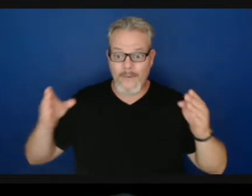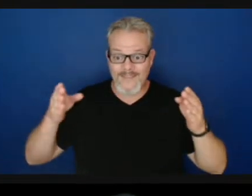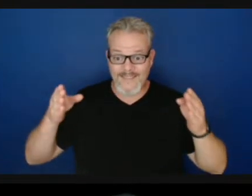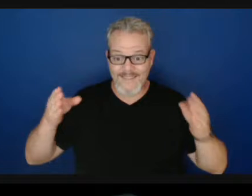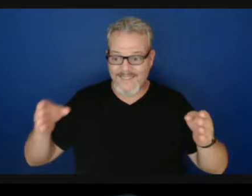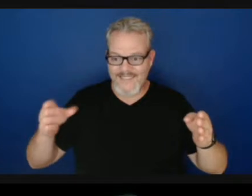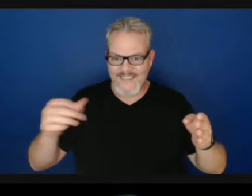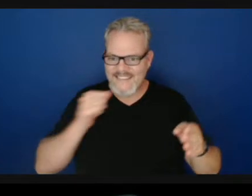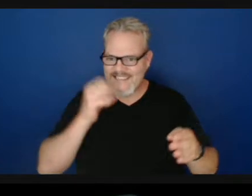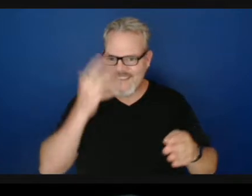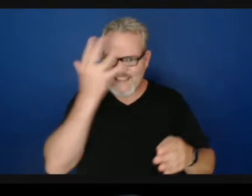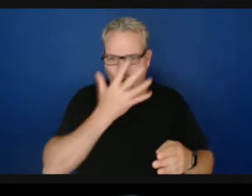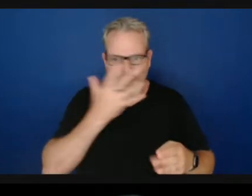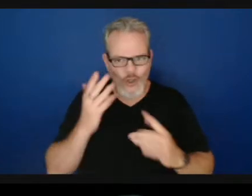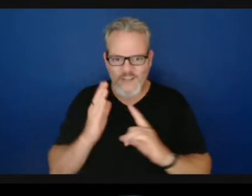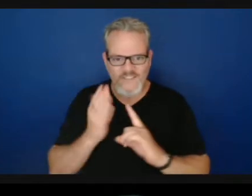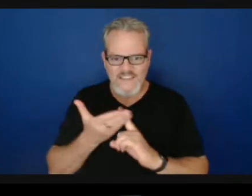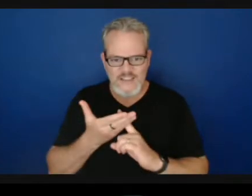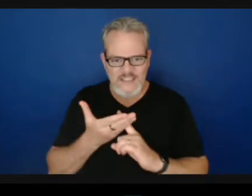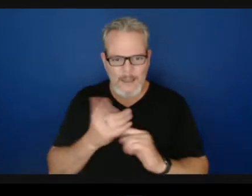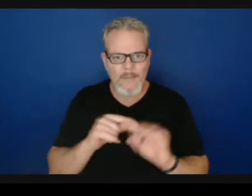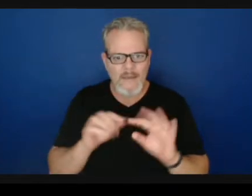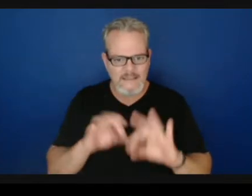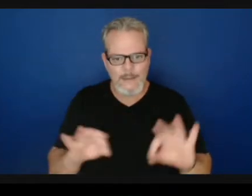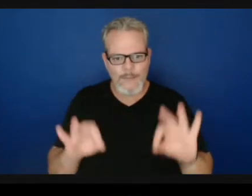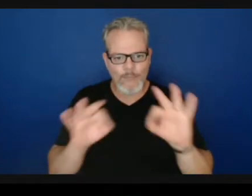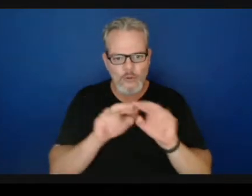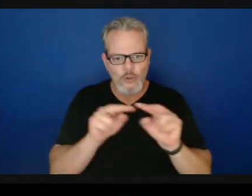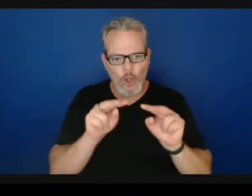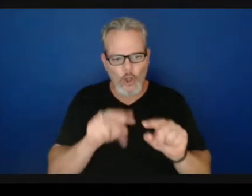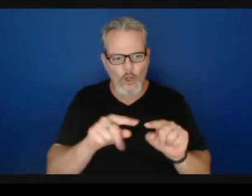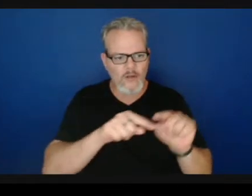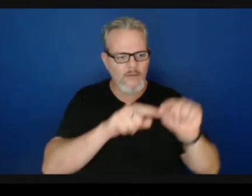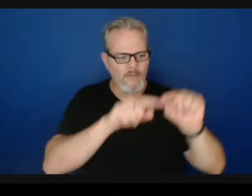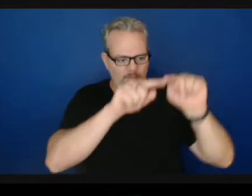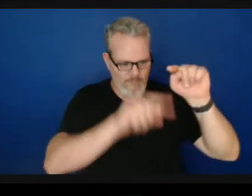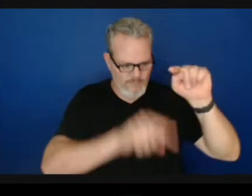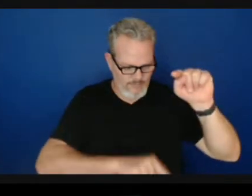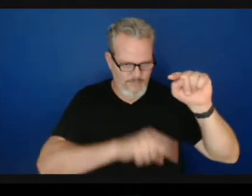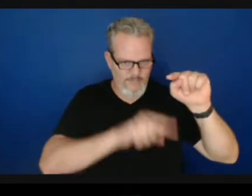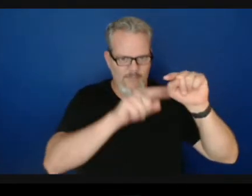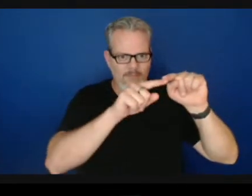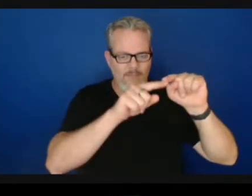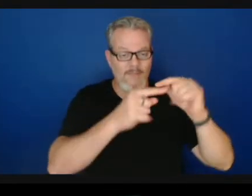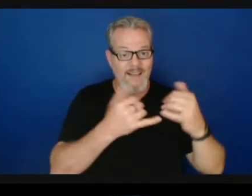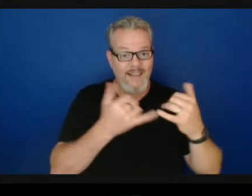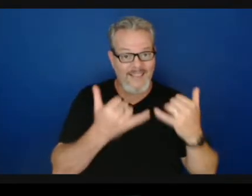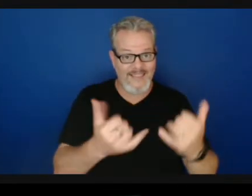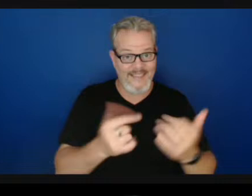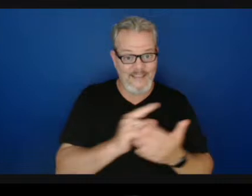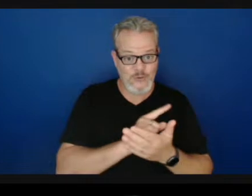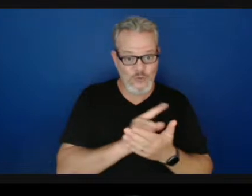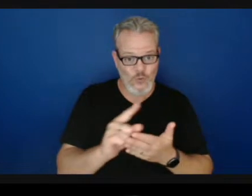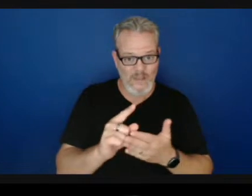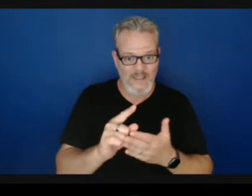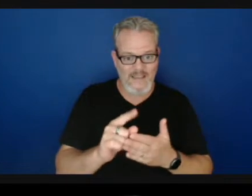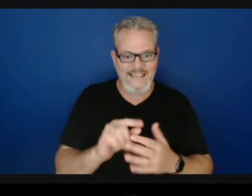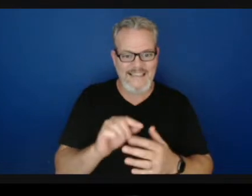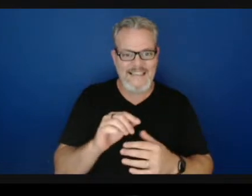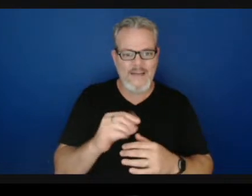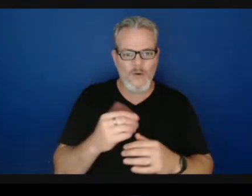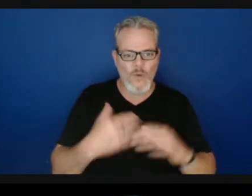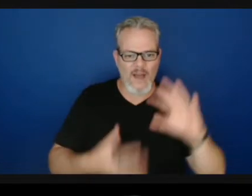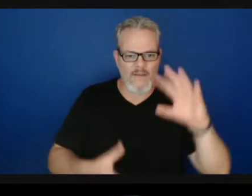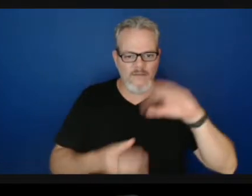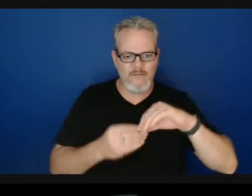so convincing, but it's important as always to look at the scale. Unlike some weeks, this week we have a scale of 9 microradians up top